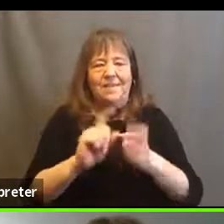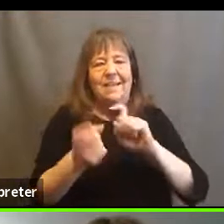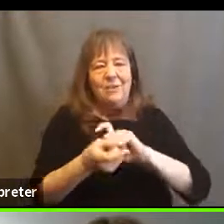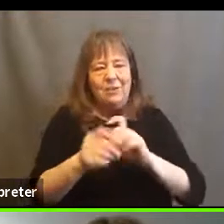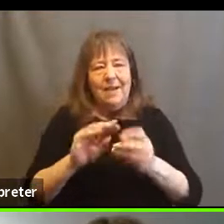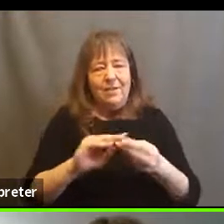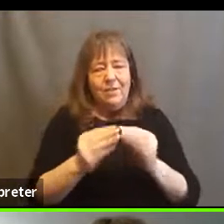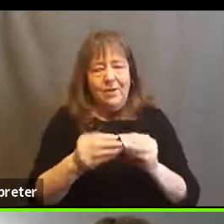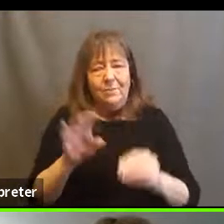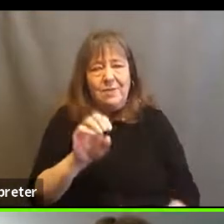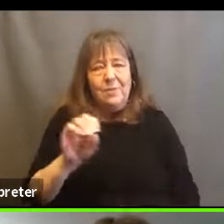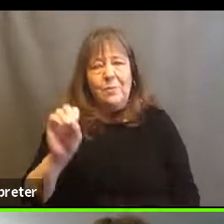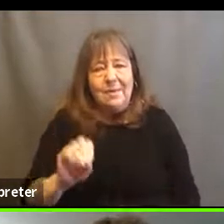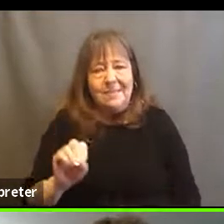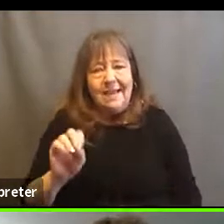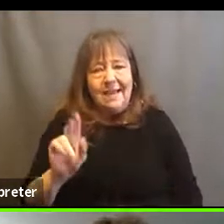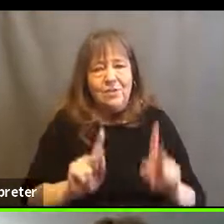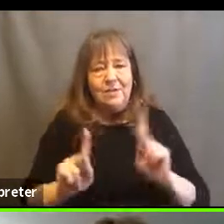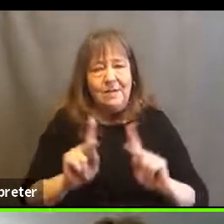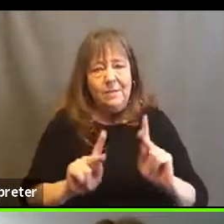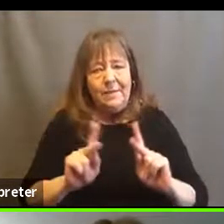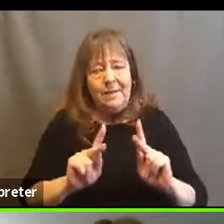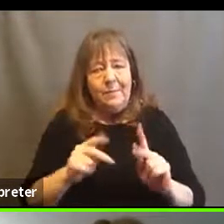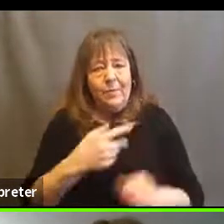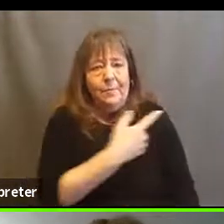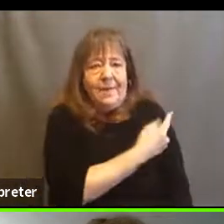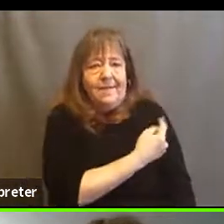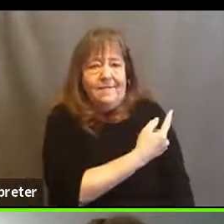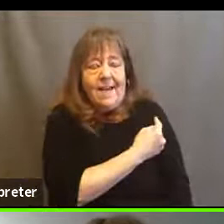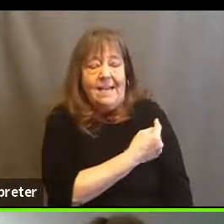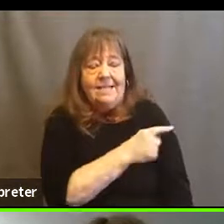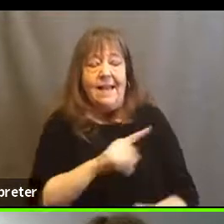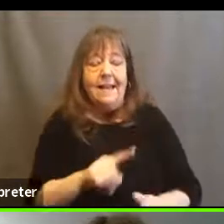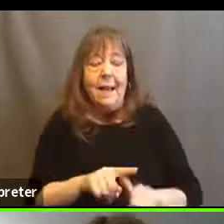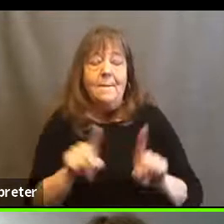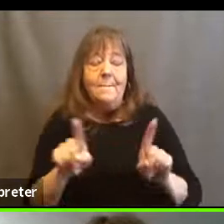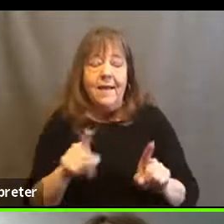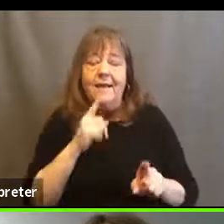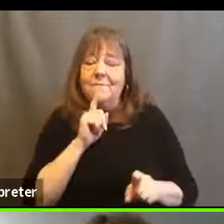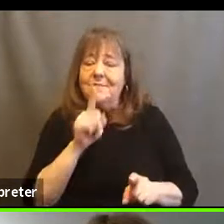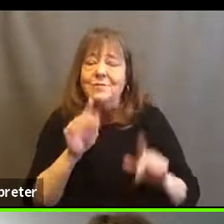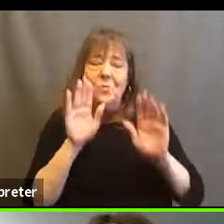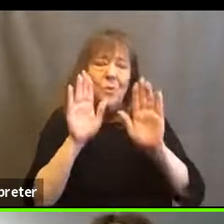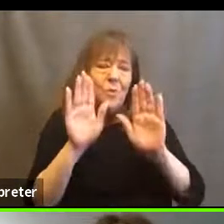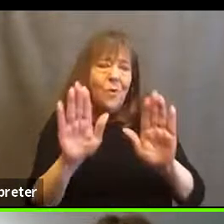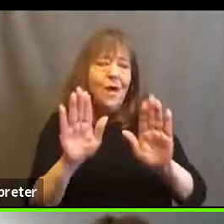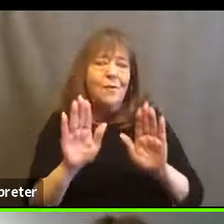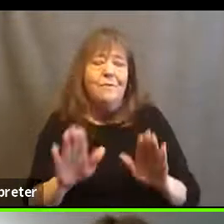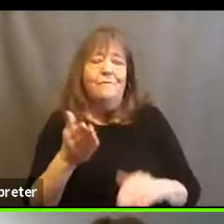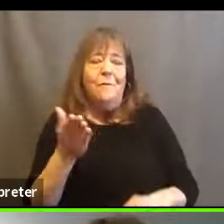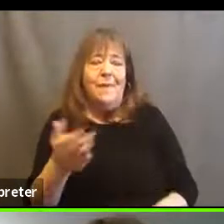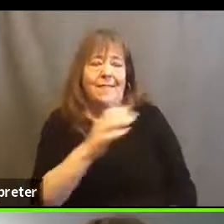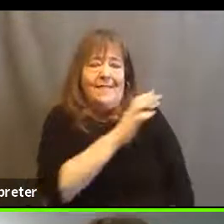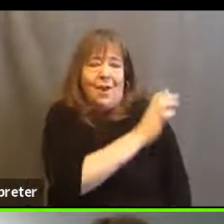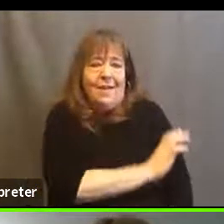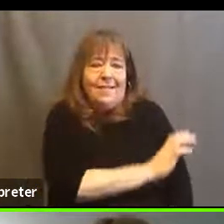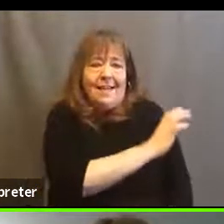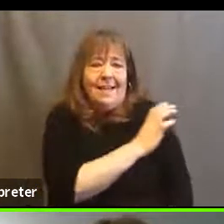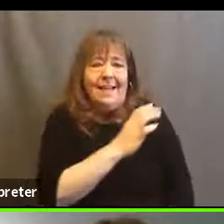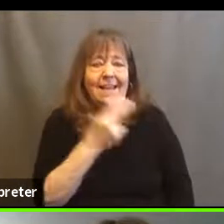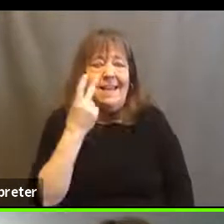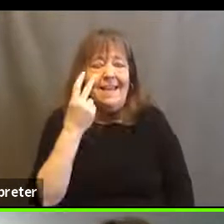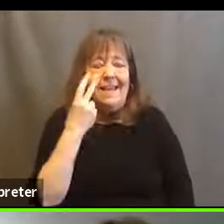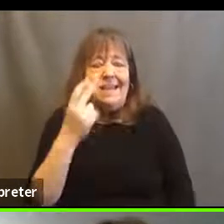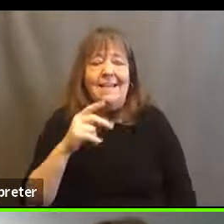the percentages of people being vaccinated. But I will tell you that it's really wonderful to be at the clinic and to see just the